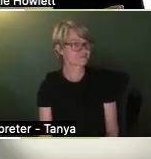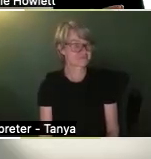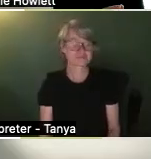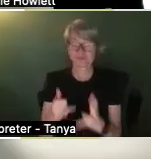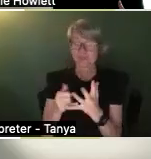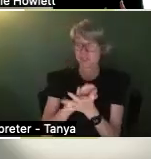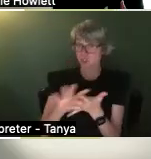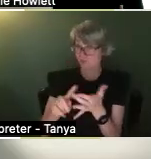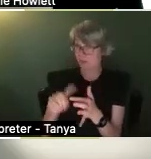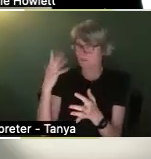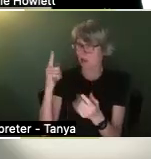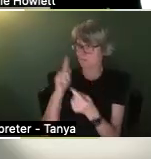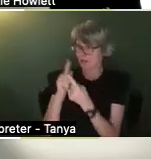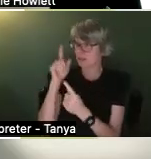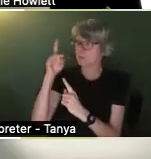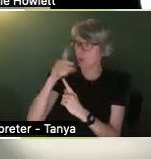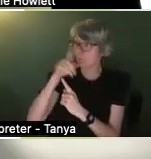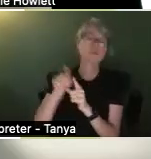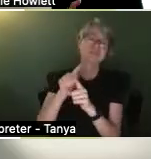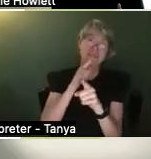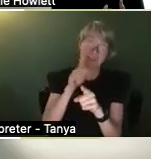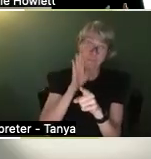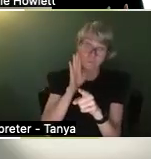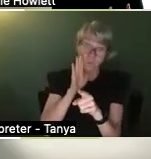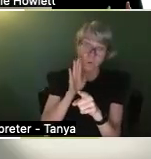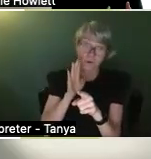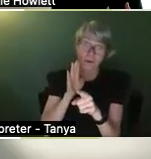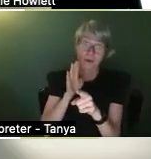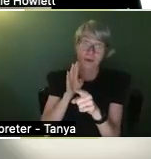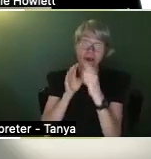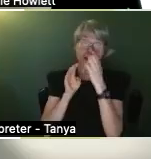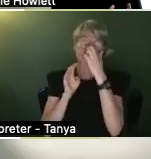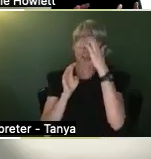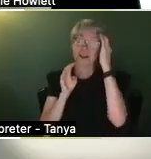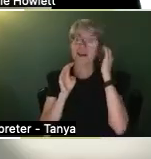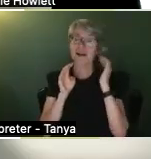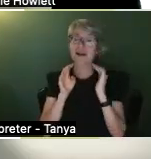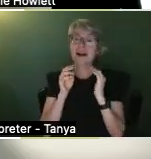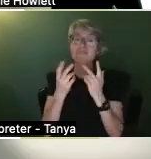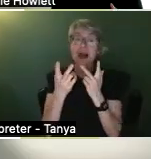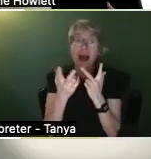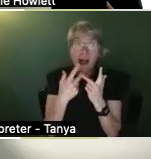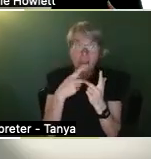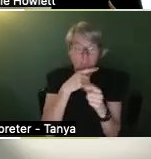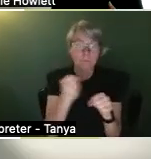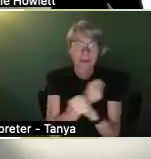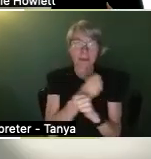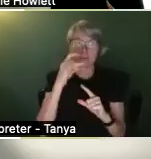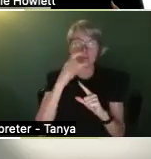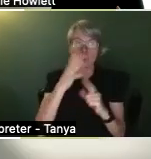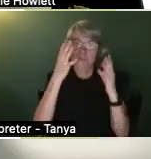decision makers, some of those you mentioned earlier. We are building relationships with other key decision